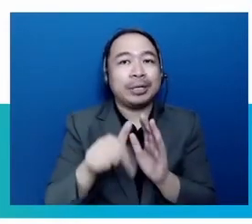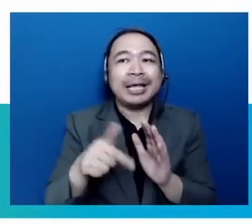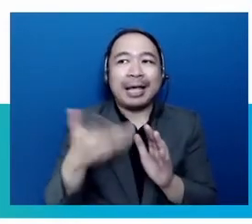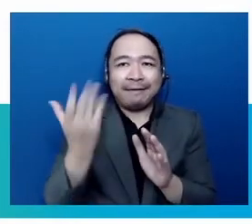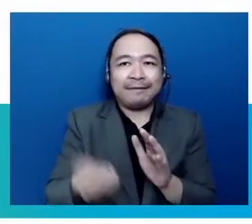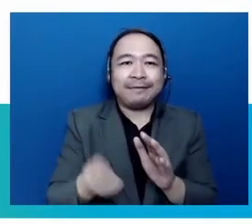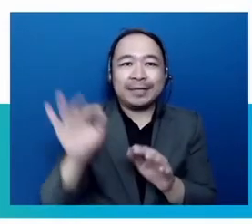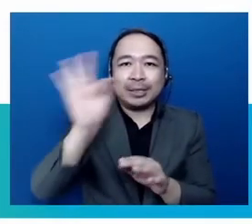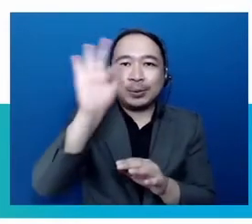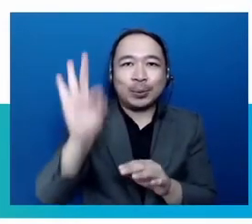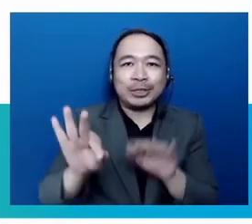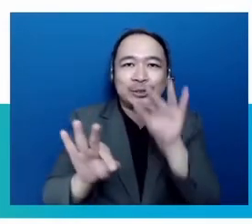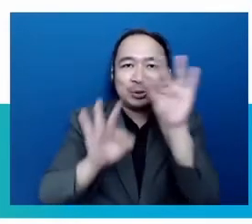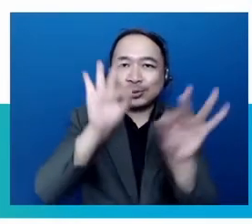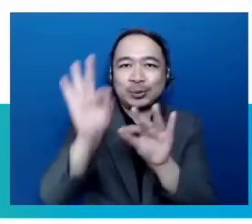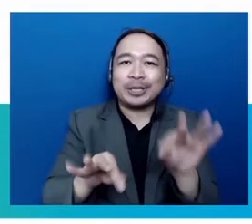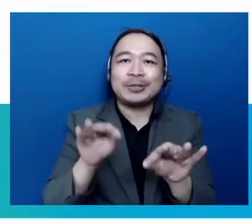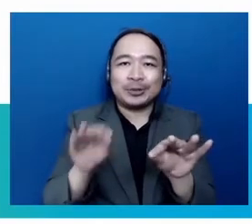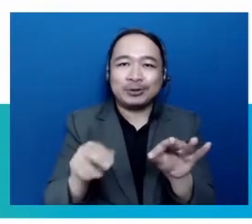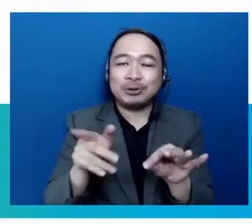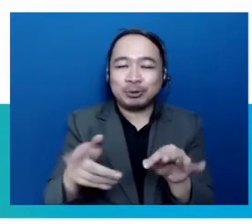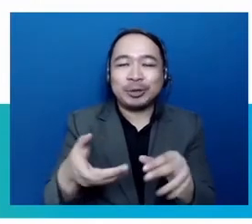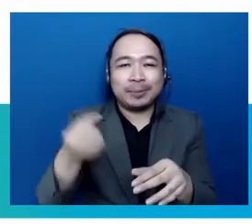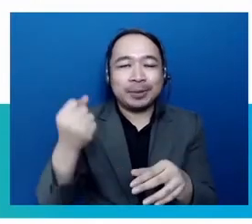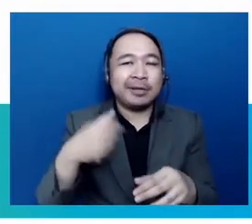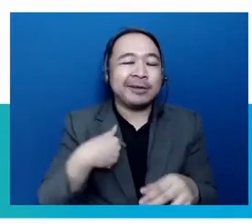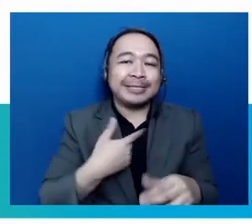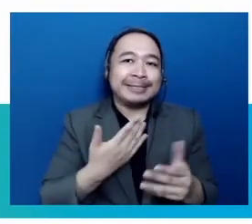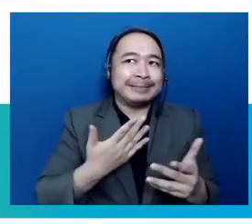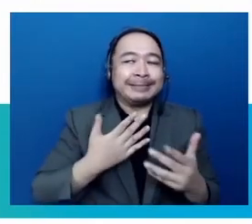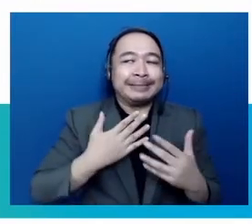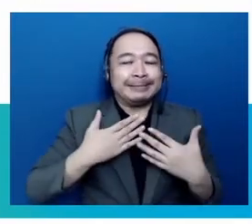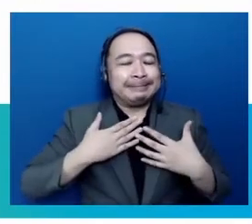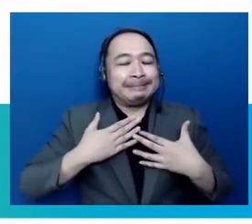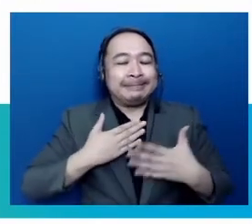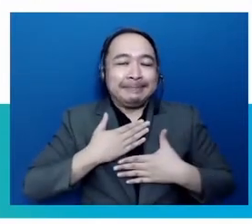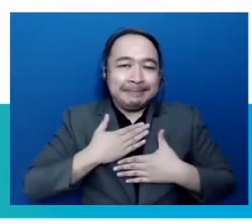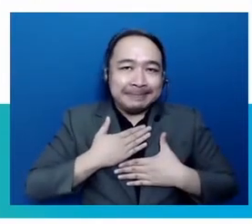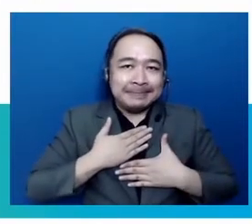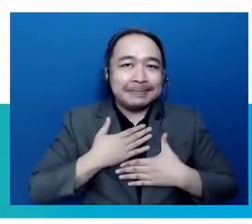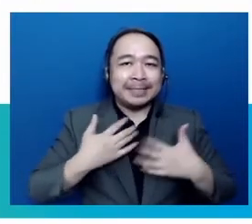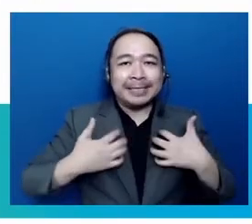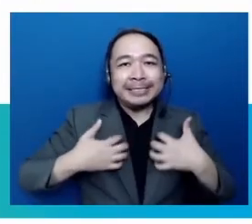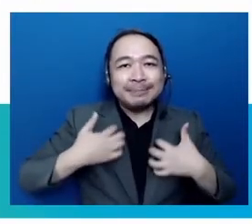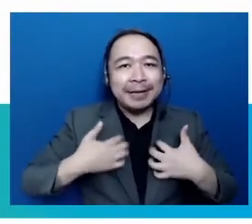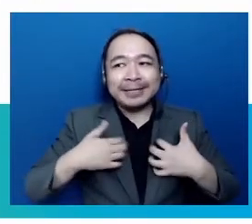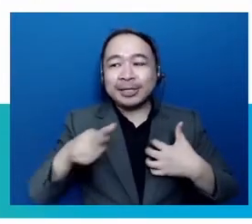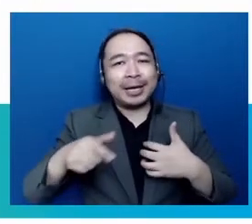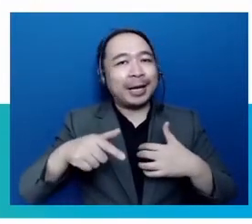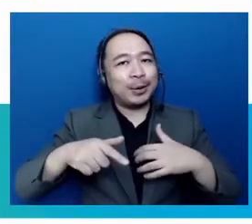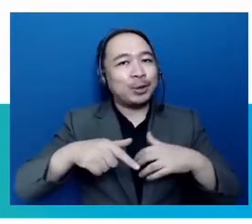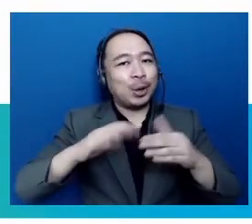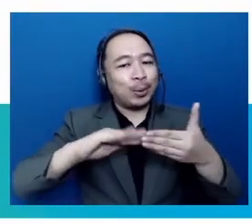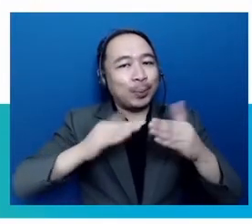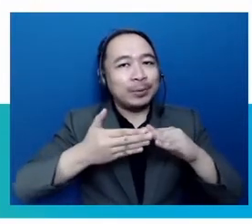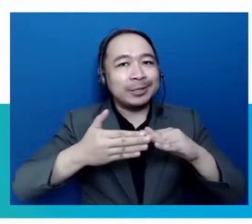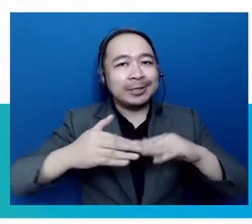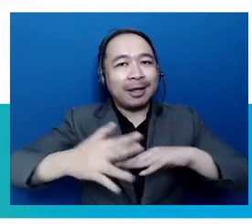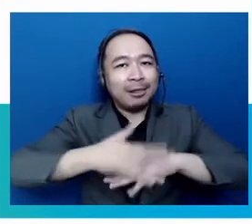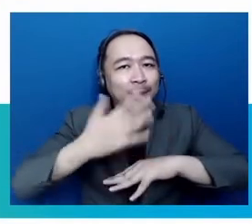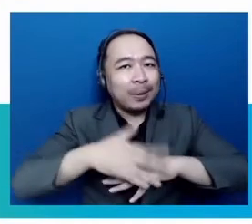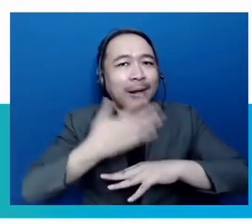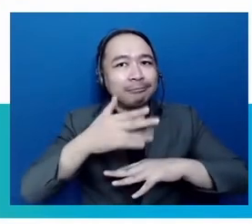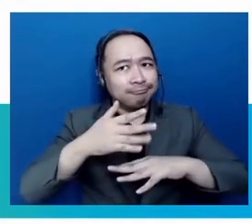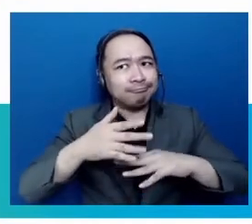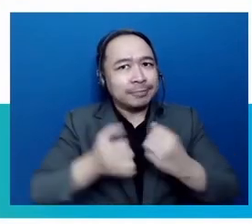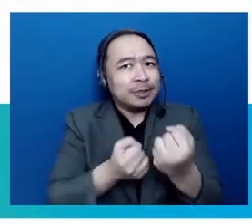Q&A. You know, I'm so humbled and inspired by how local coastal communities are contributing to protect